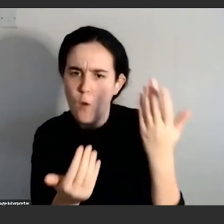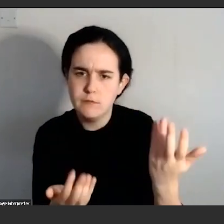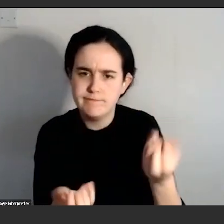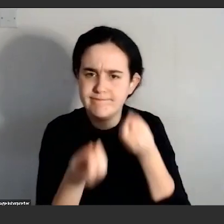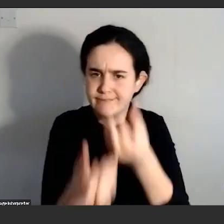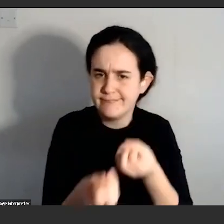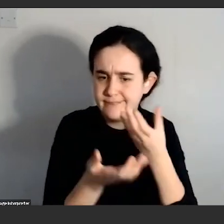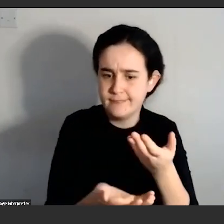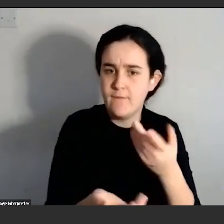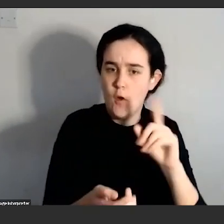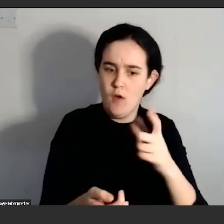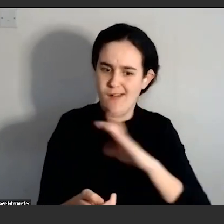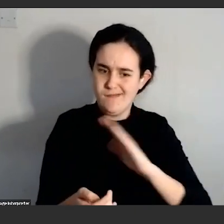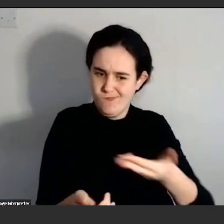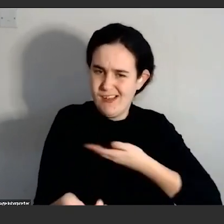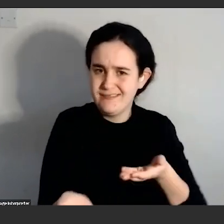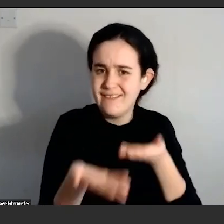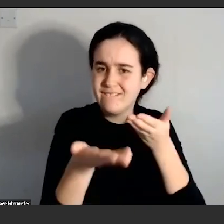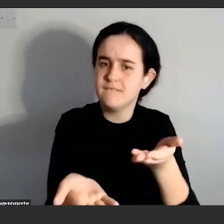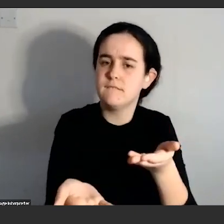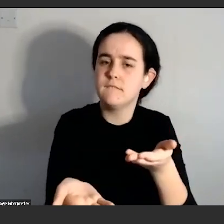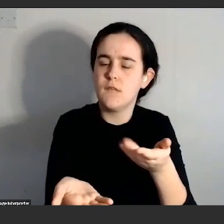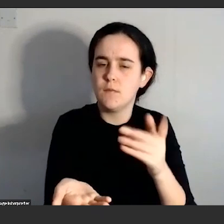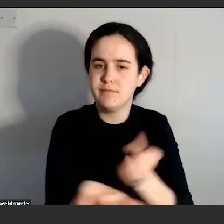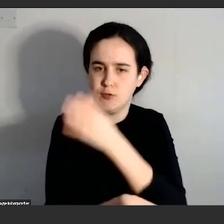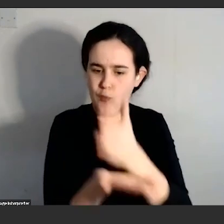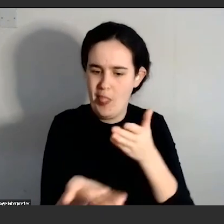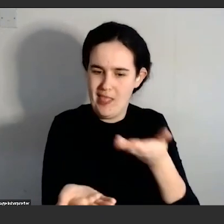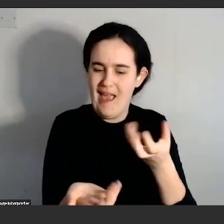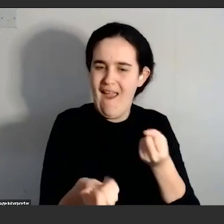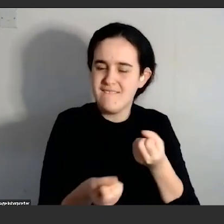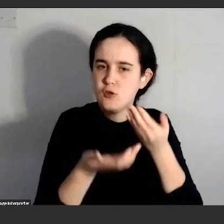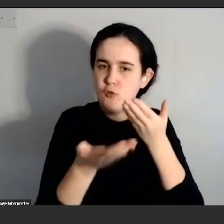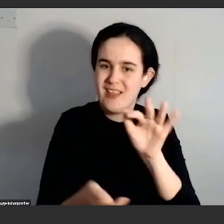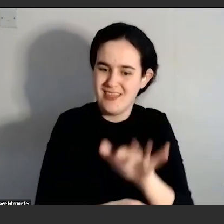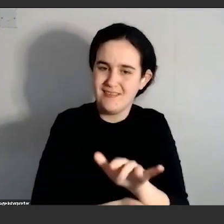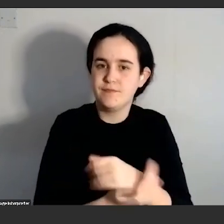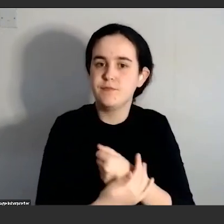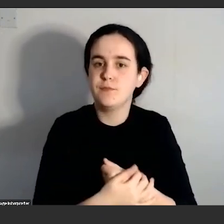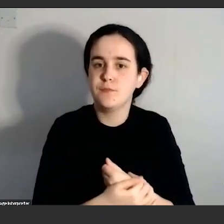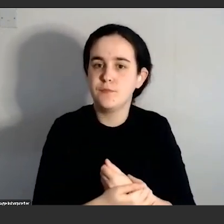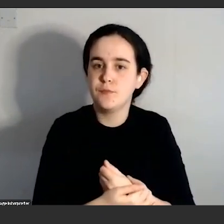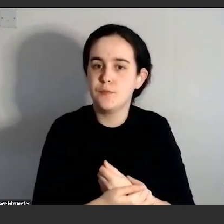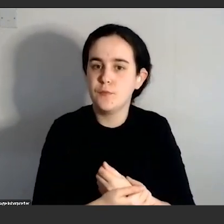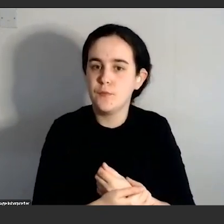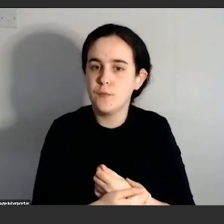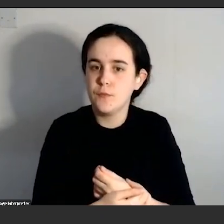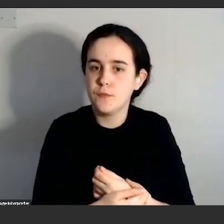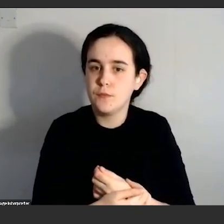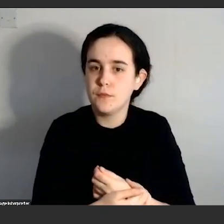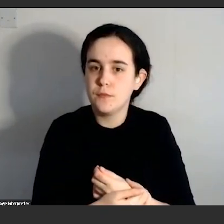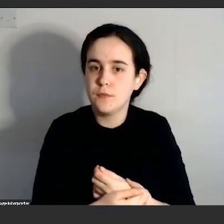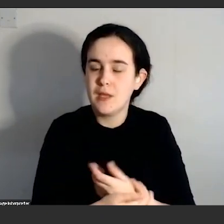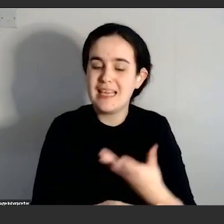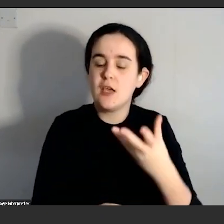stakeholders across Ghana have also received intensive face-to-face quality rights training on mental health, human rights, and recovery issues, with